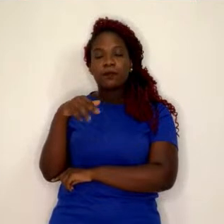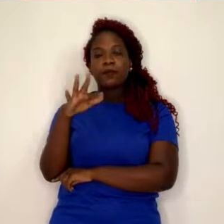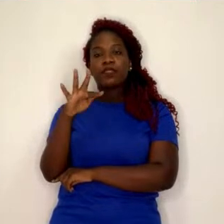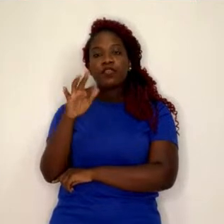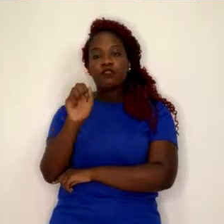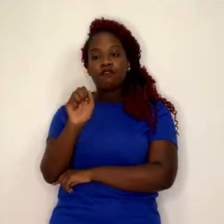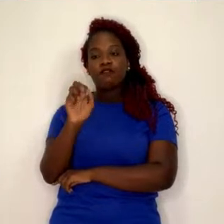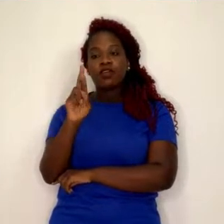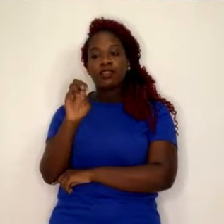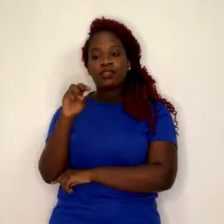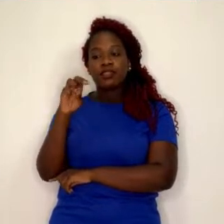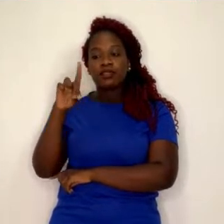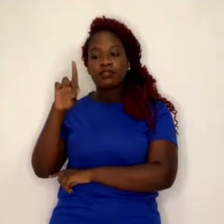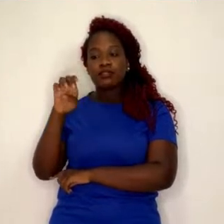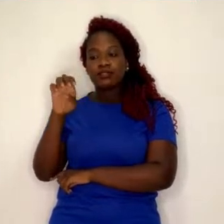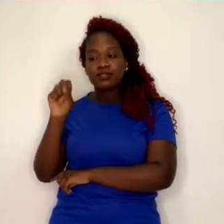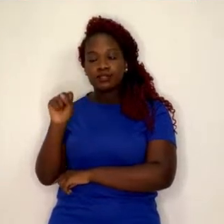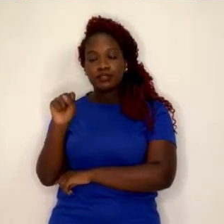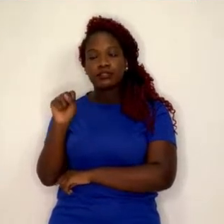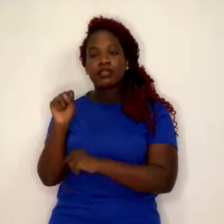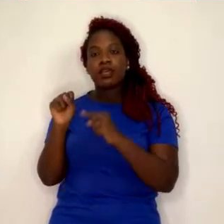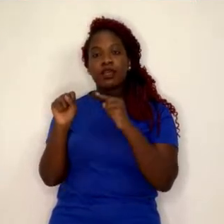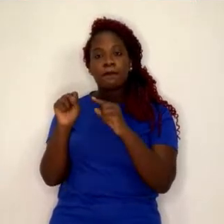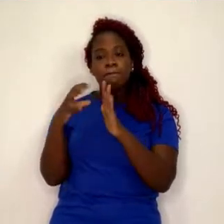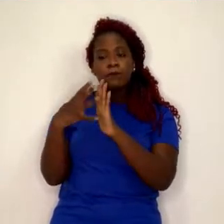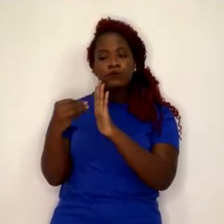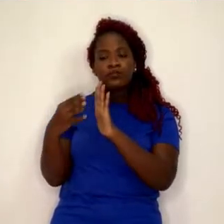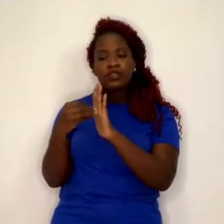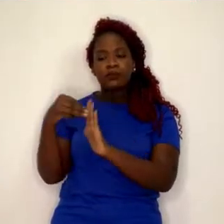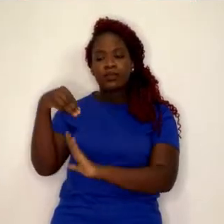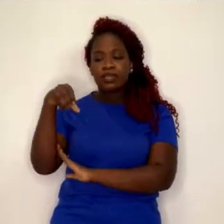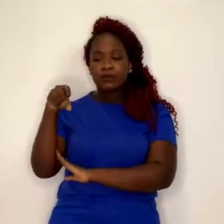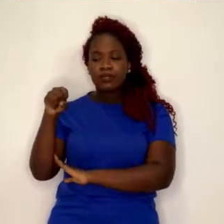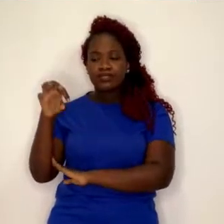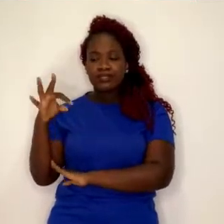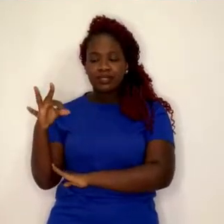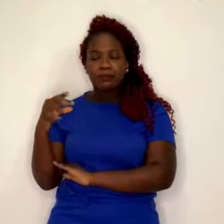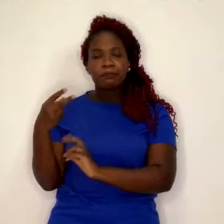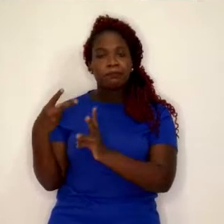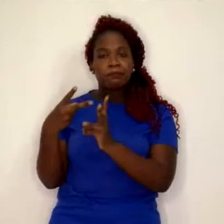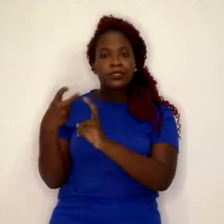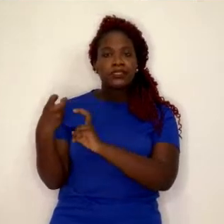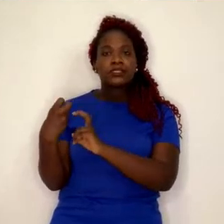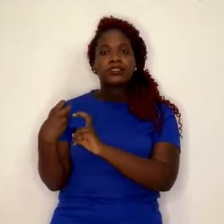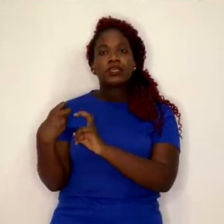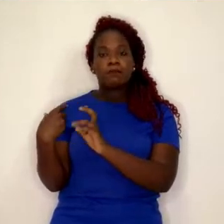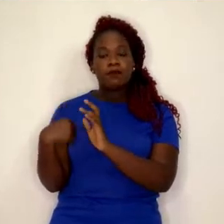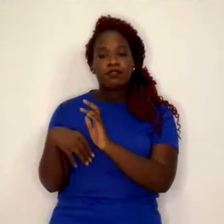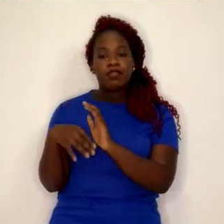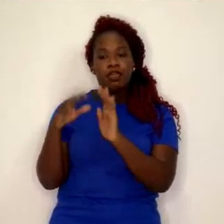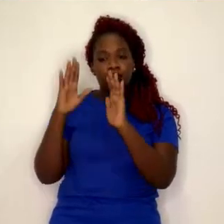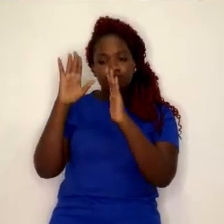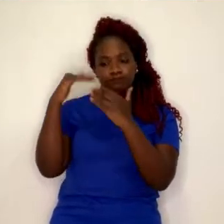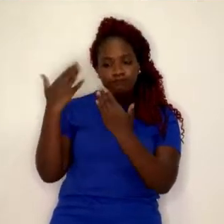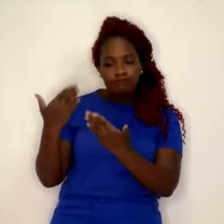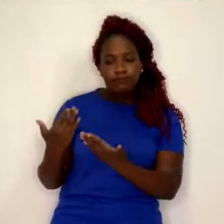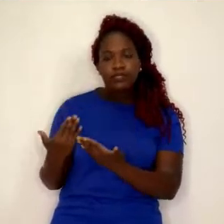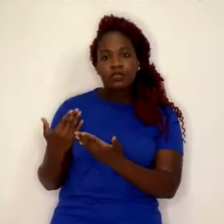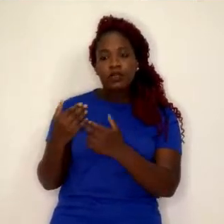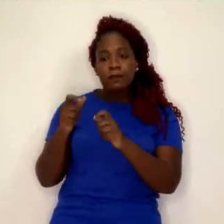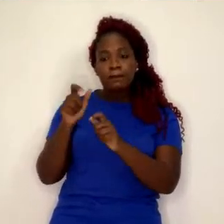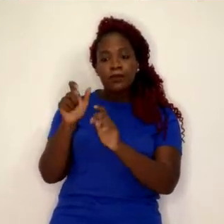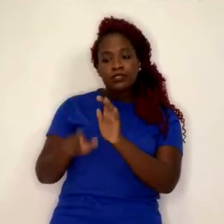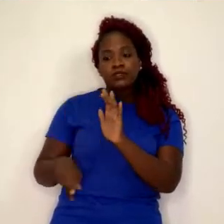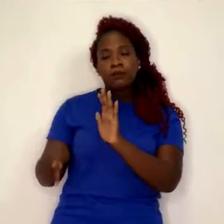late Florestan Fernandes, who is an inspiration, so that the landless movement recognizes this